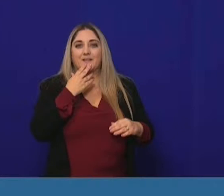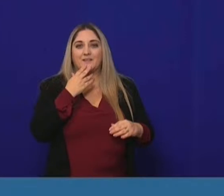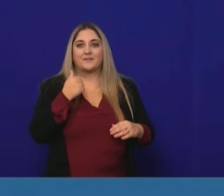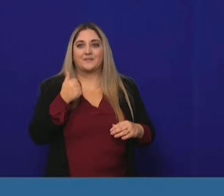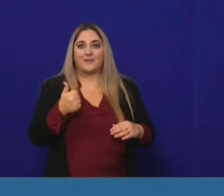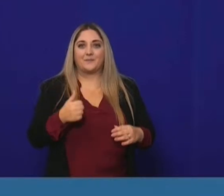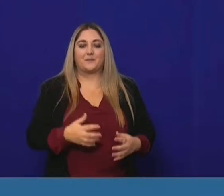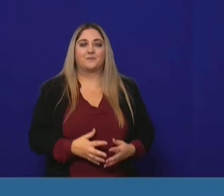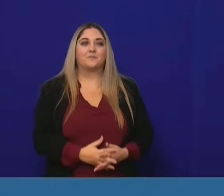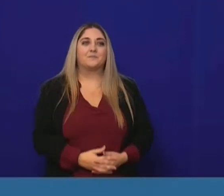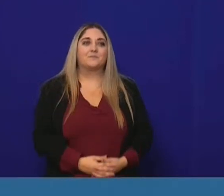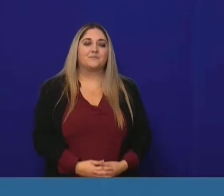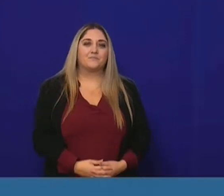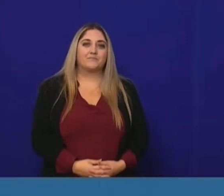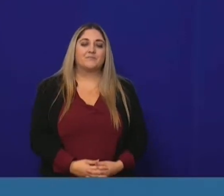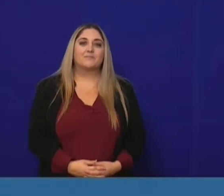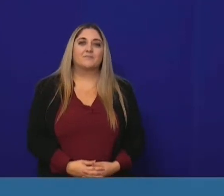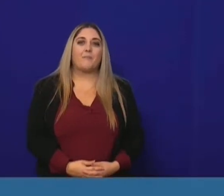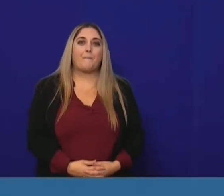il-virus.